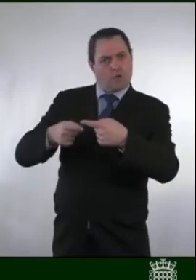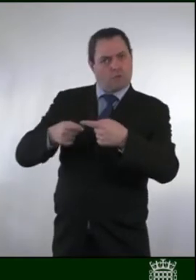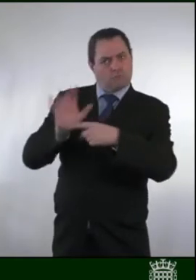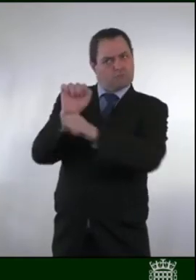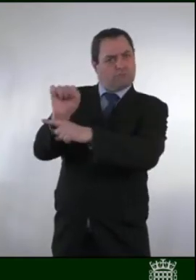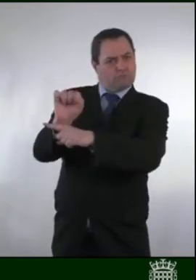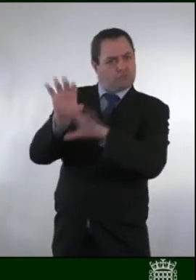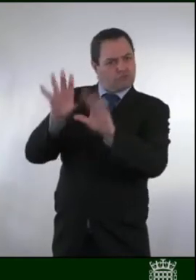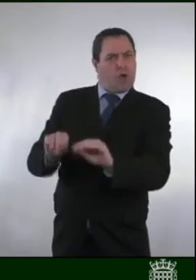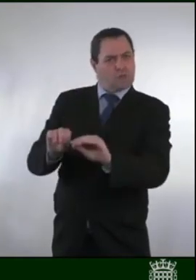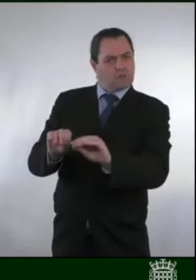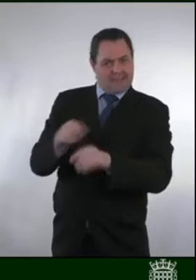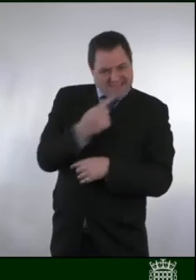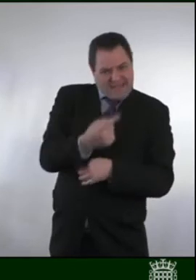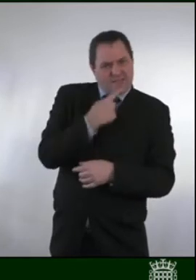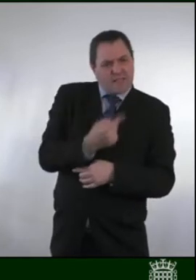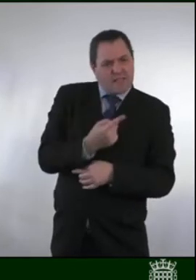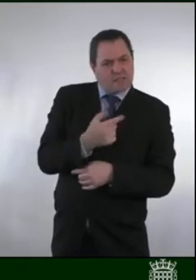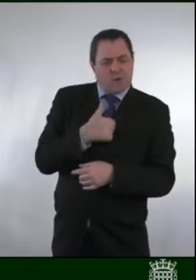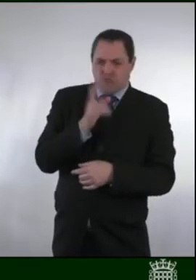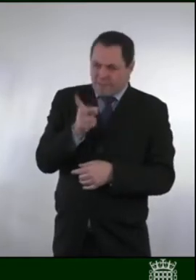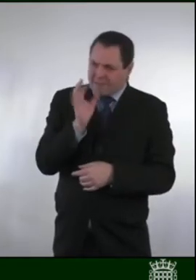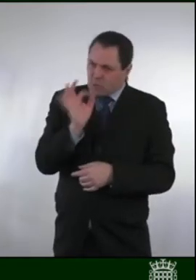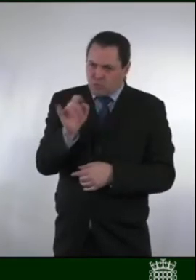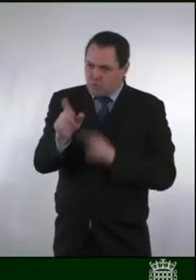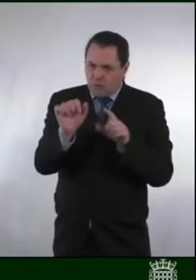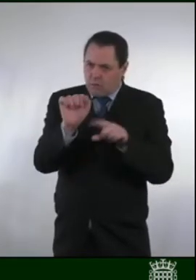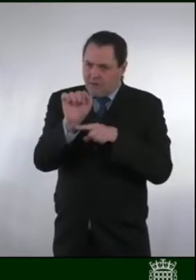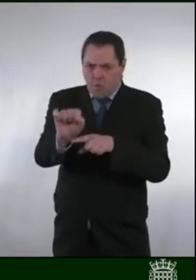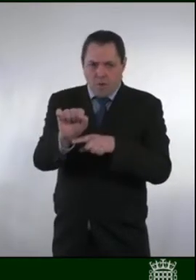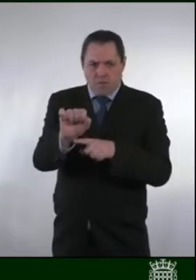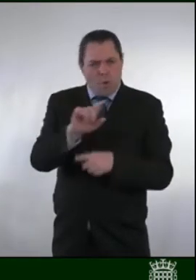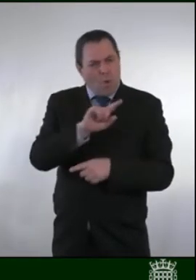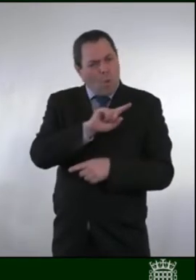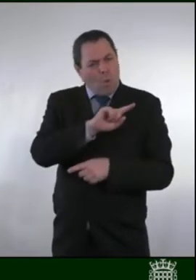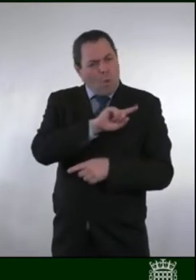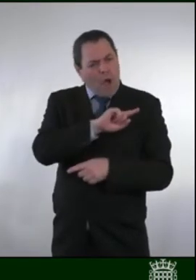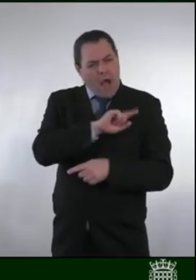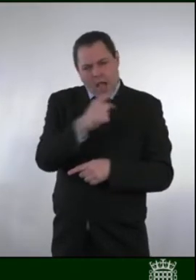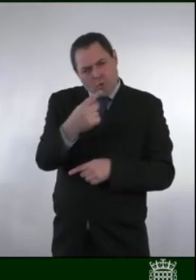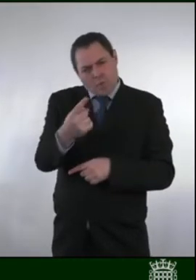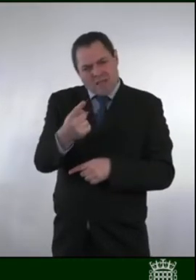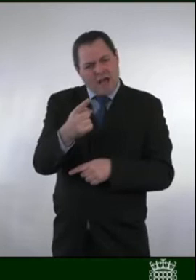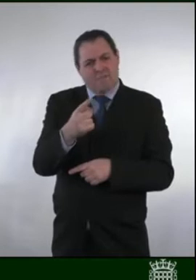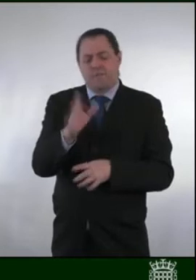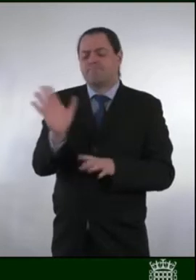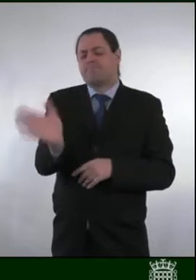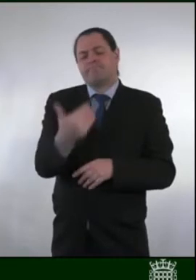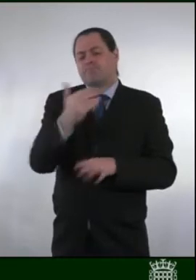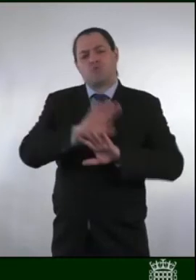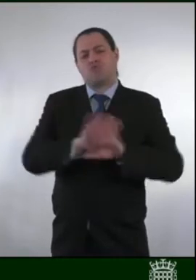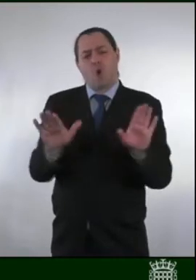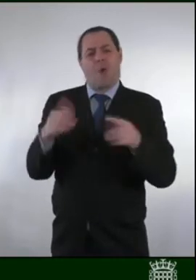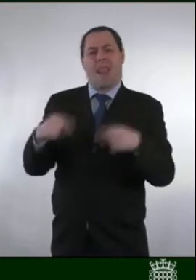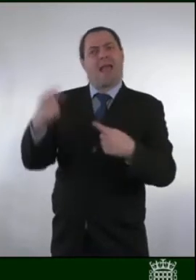saying it. So I repeat the question the Prime Minister avoided. Why did he overrule the Home Secretary